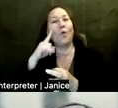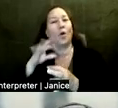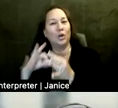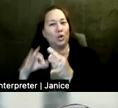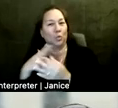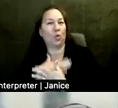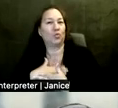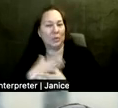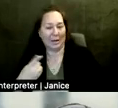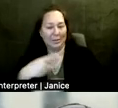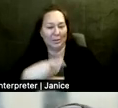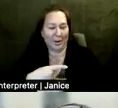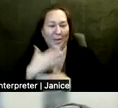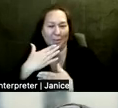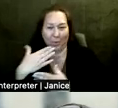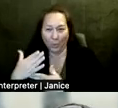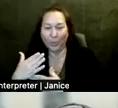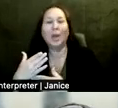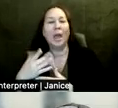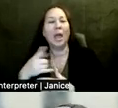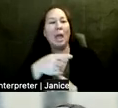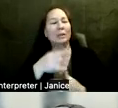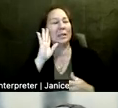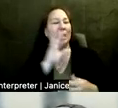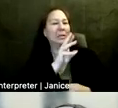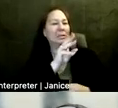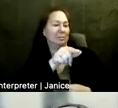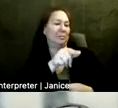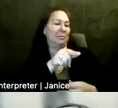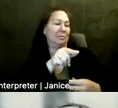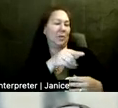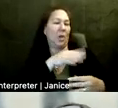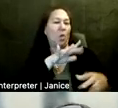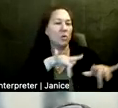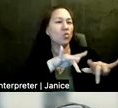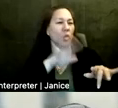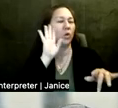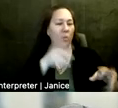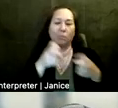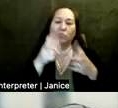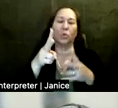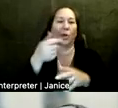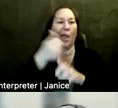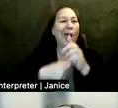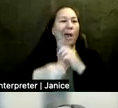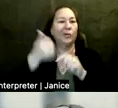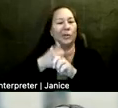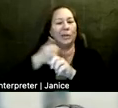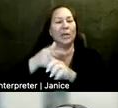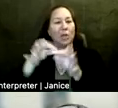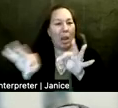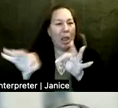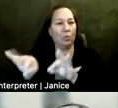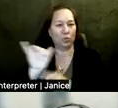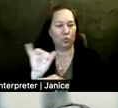Appreciation Day. We really appreciate your time and helping to make sure that all of these great presentations were understood by all the workers